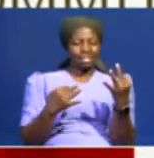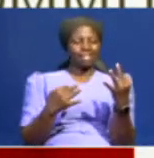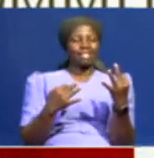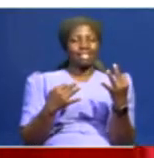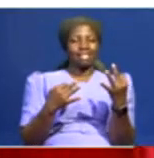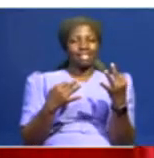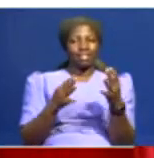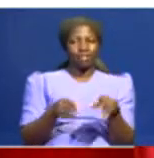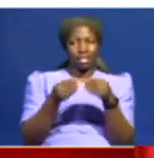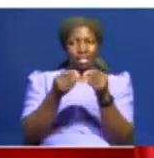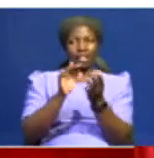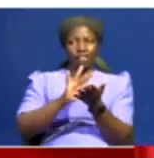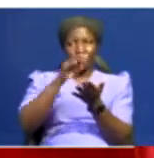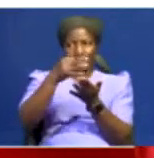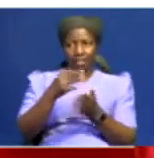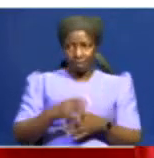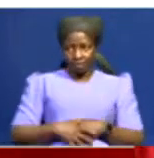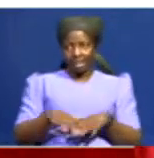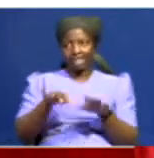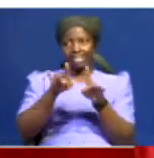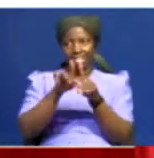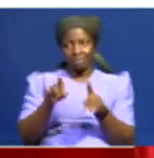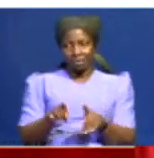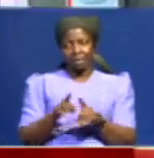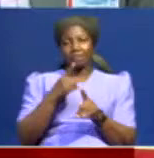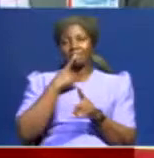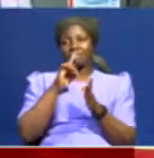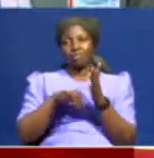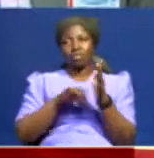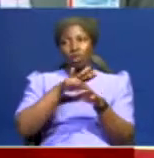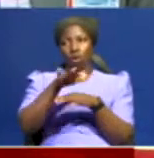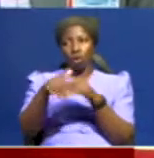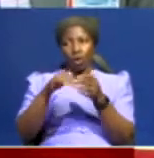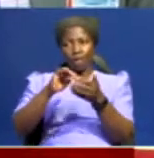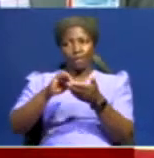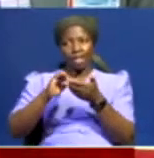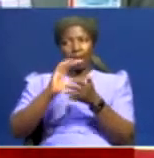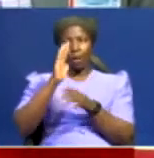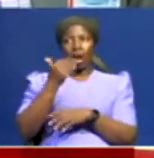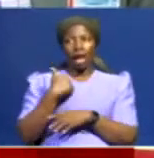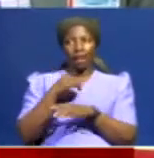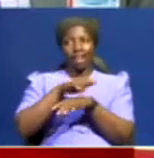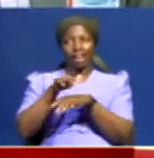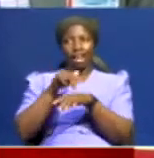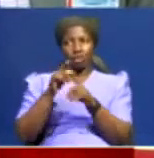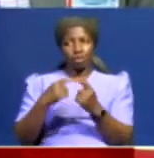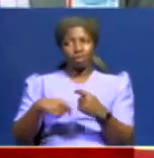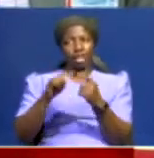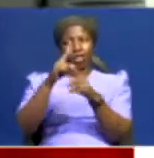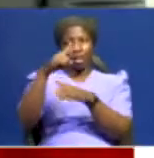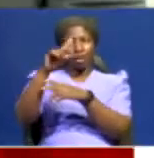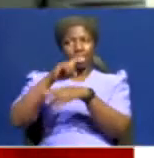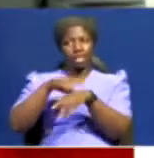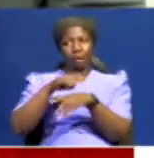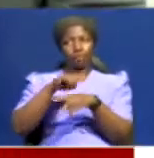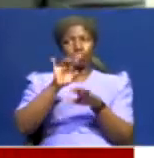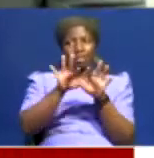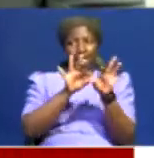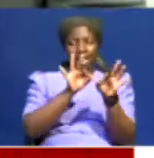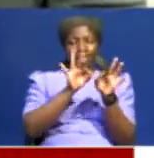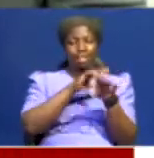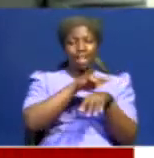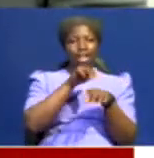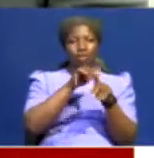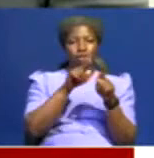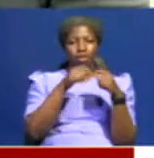for grants. Motuku also pointed out that all the federation will hold national trials on time in order to select the national